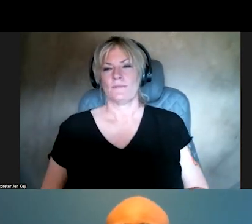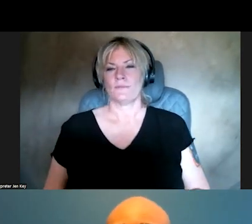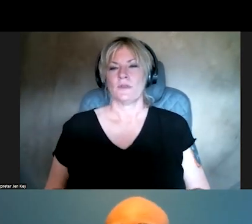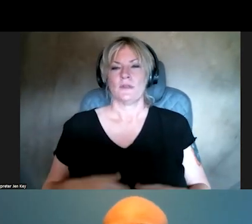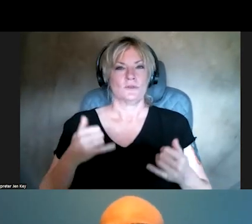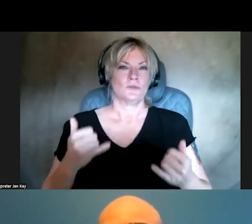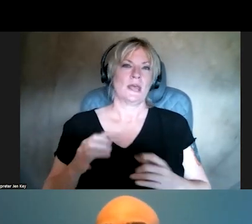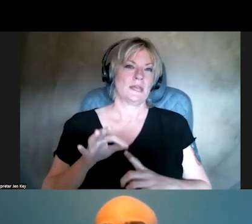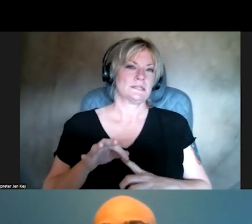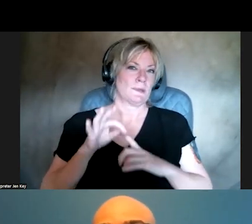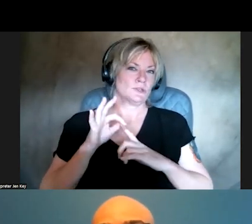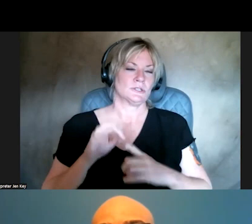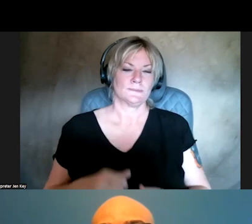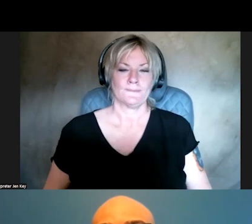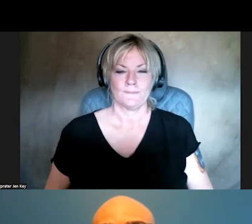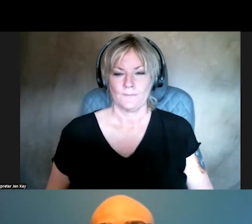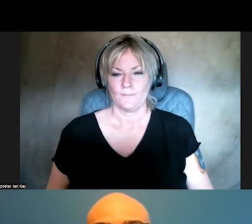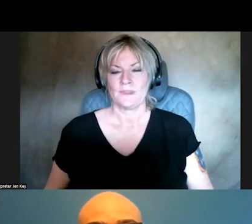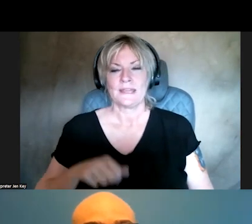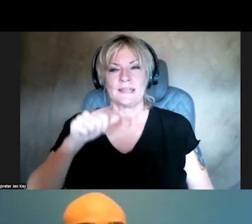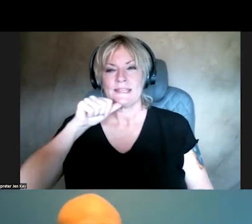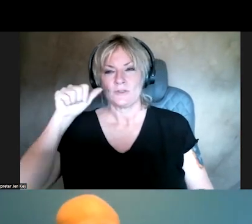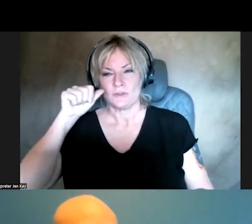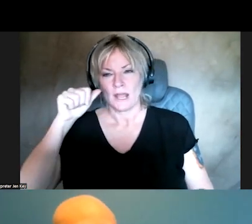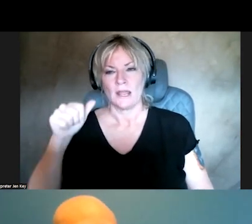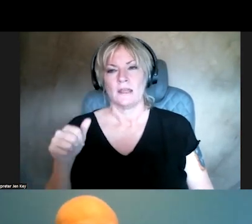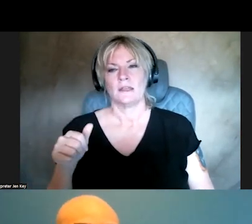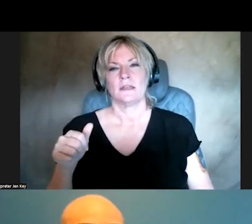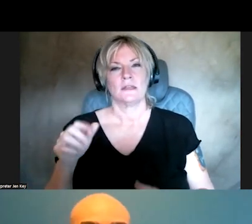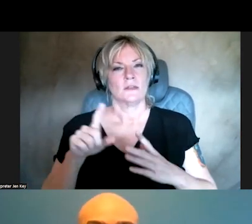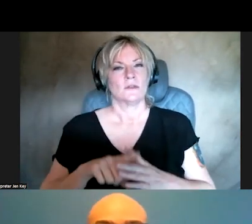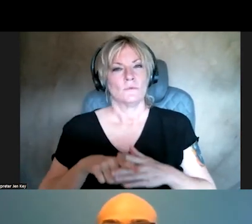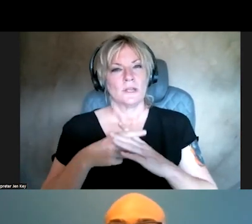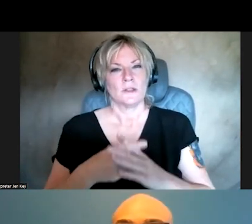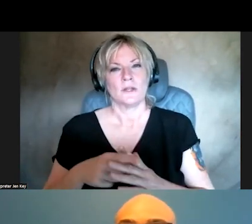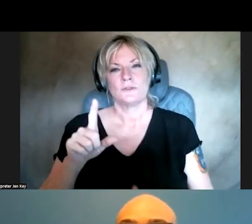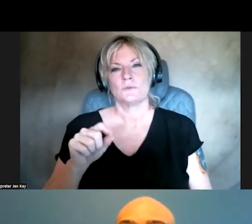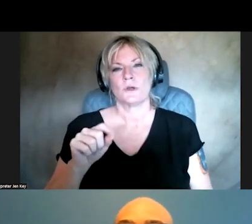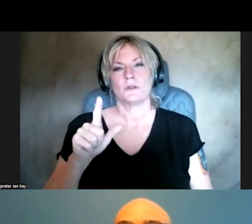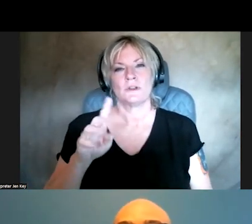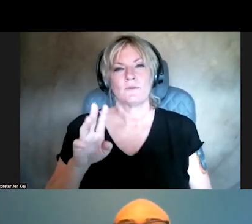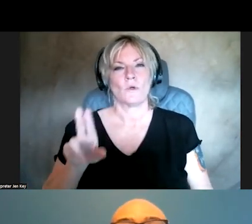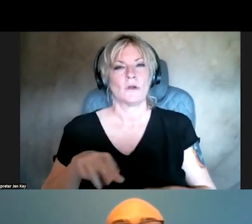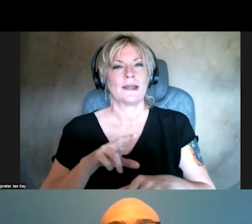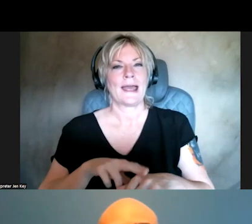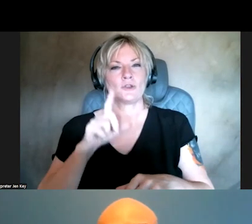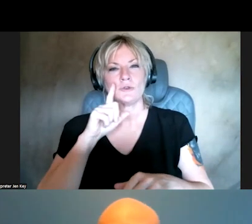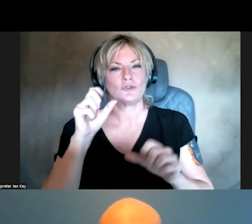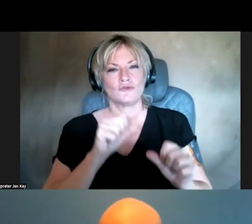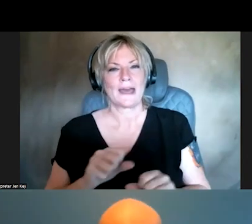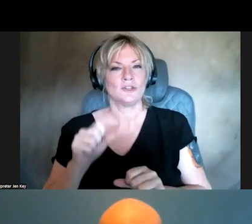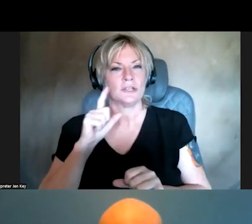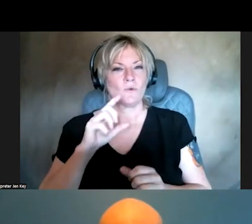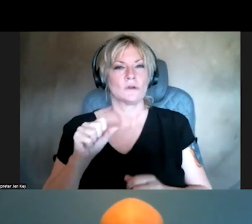all days, honestly. Yesterday, we launched the 2024 National Strategy for Suicide Prevention and Federal Action